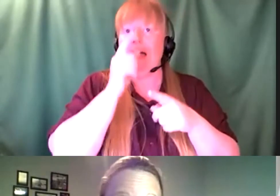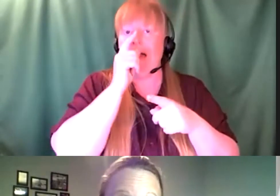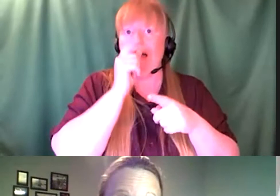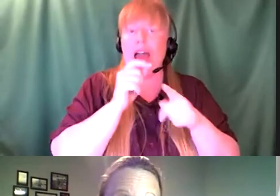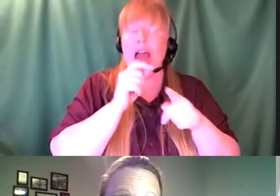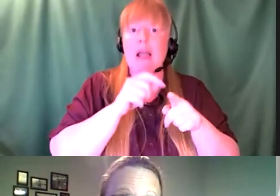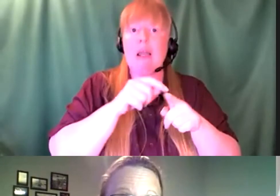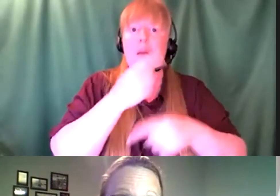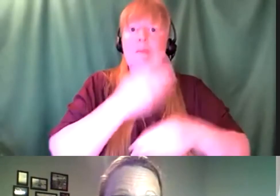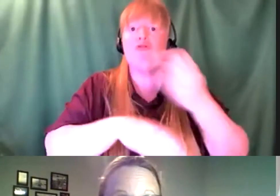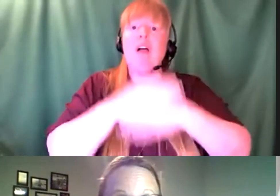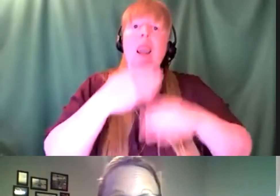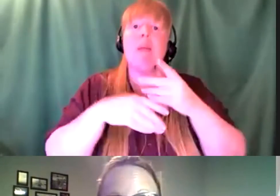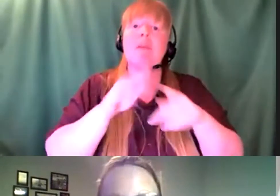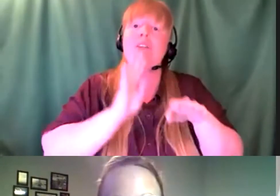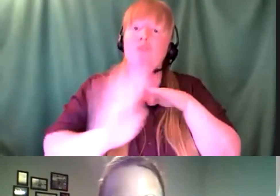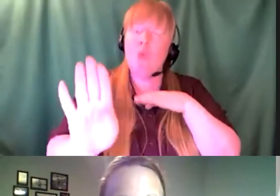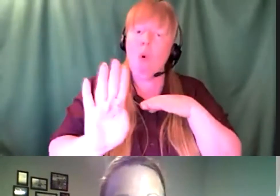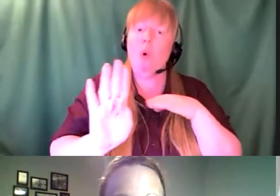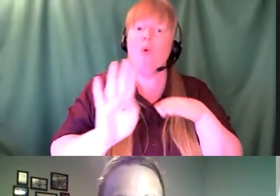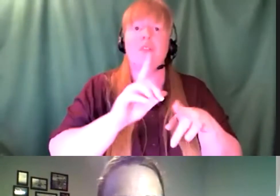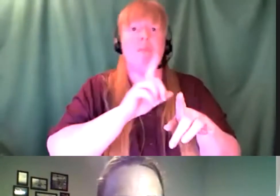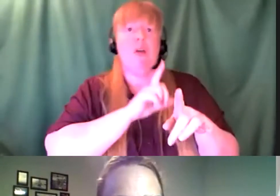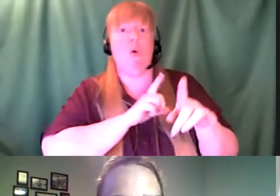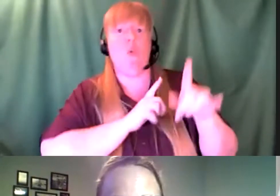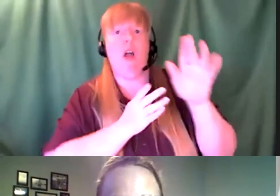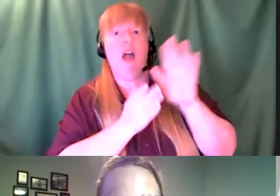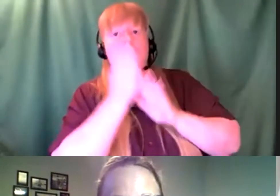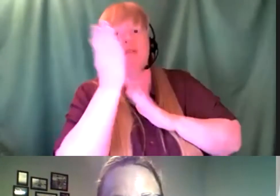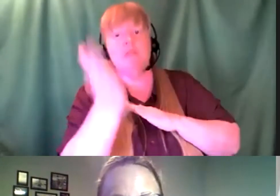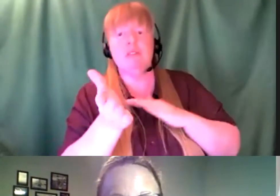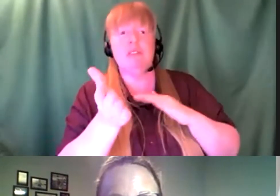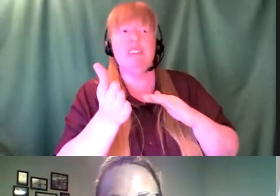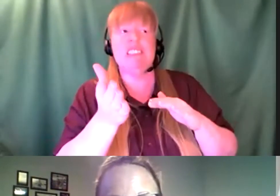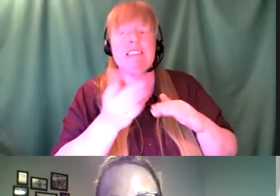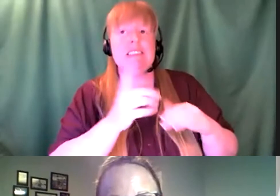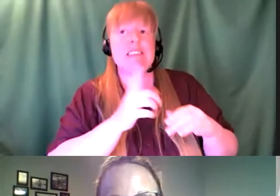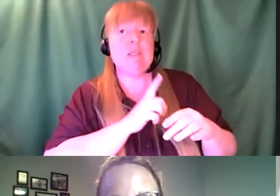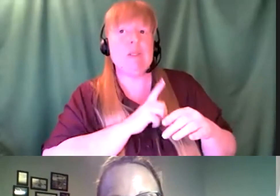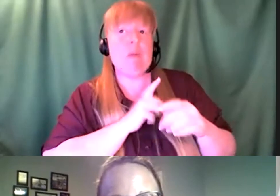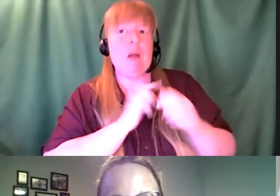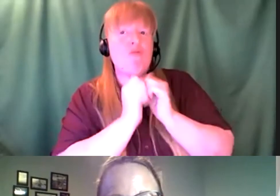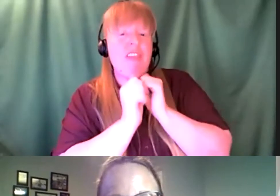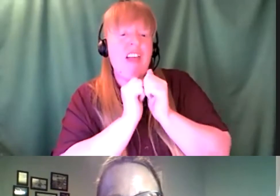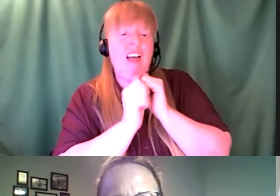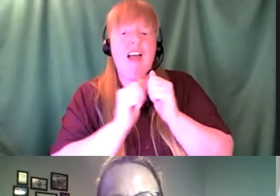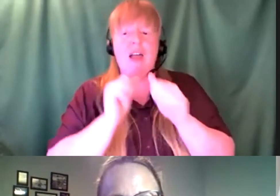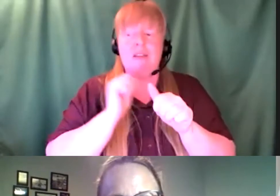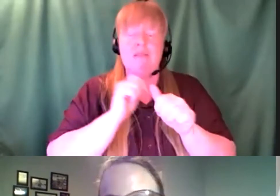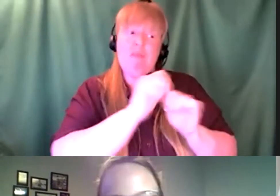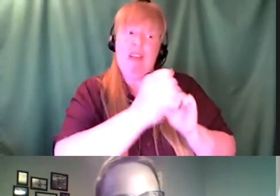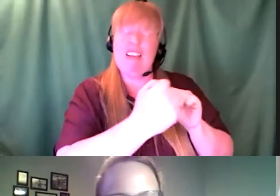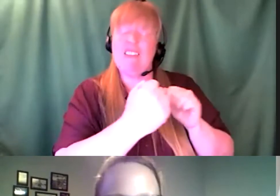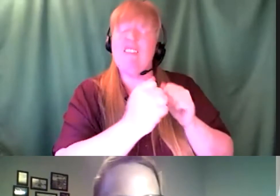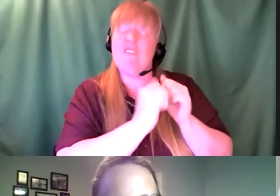to London. And actually, I only went because my brother was kind of bullying me and my best friend was bullying me to go, because I just